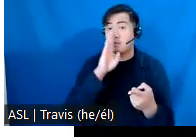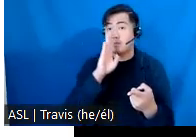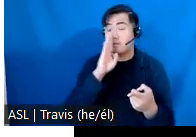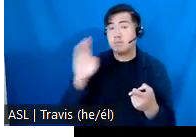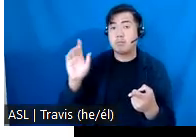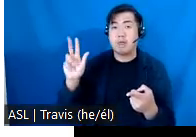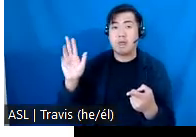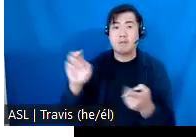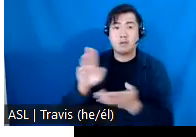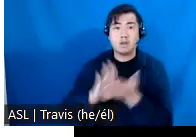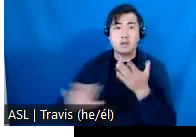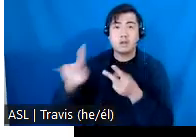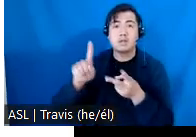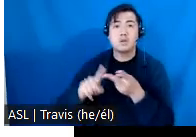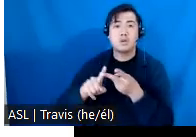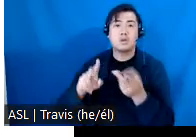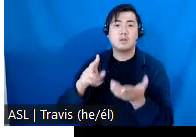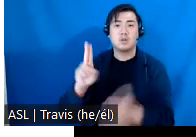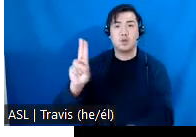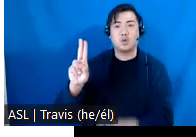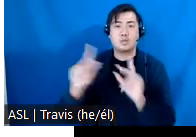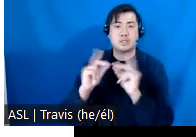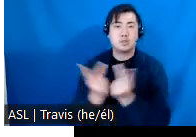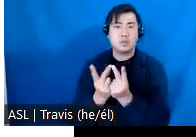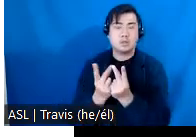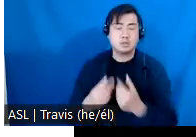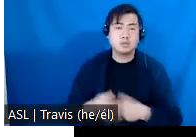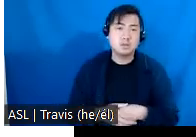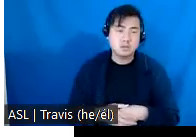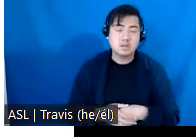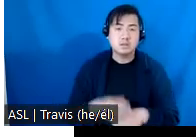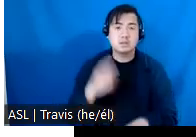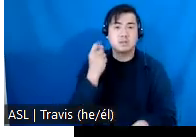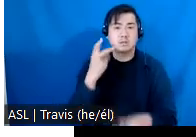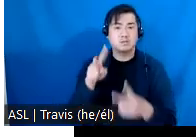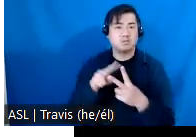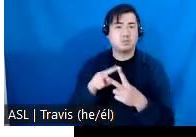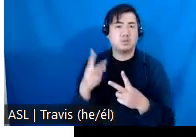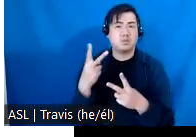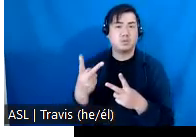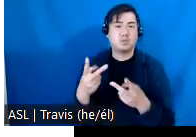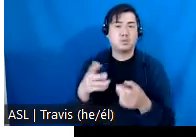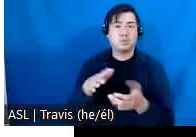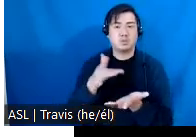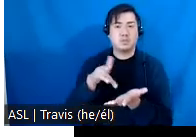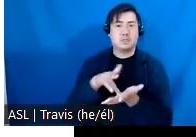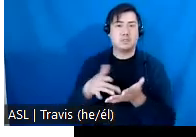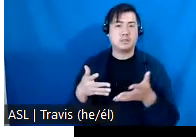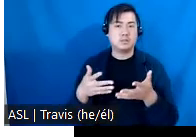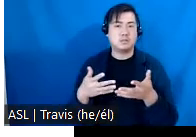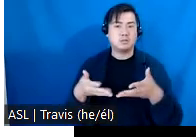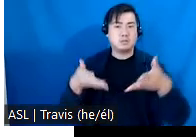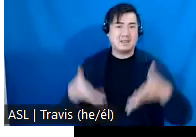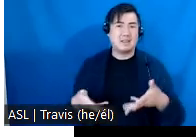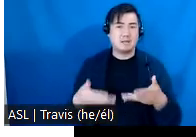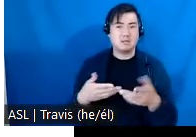one in the University District. So these 2 sites are the last 2 remaining COVID testing sites here in King